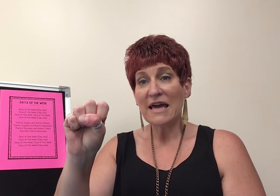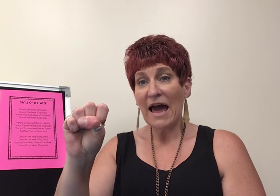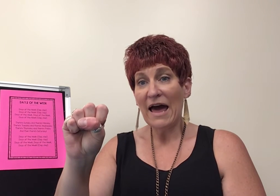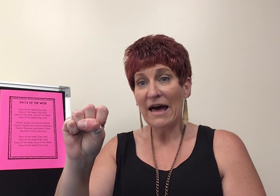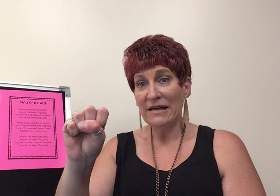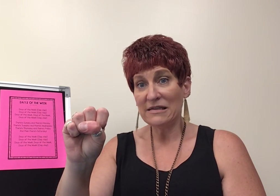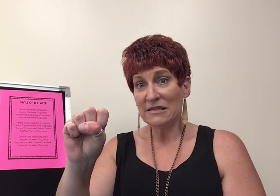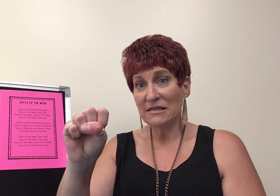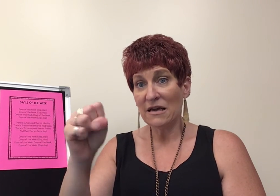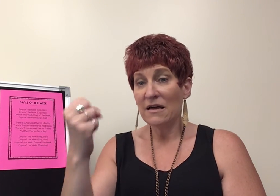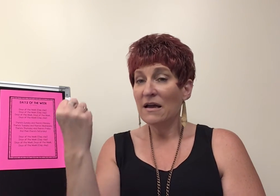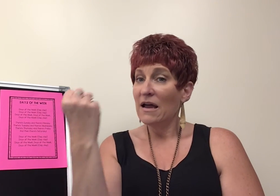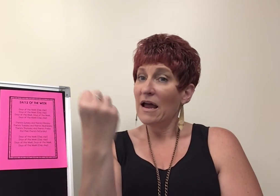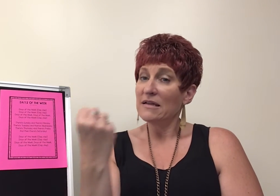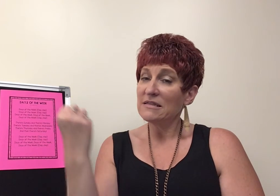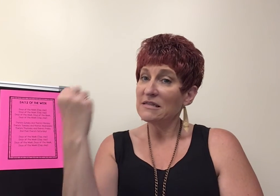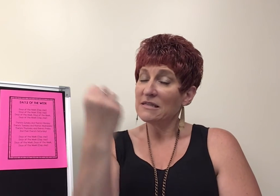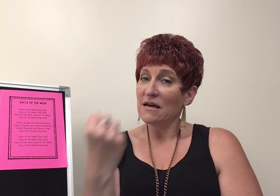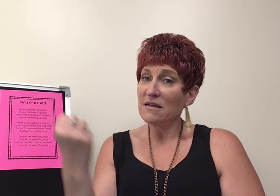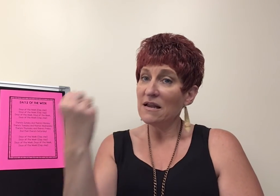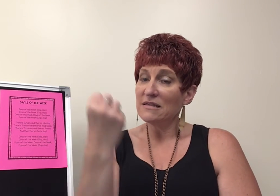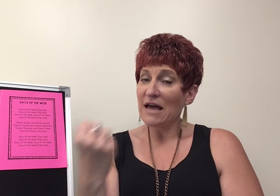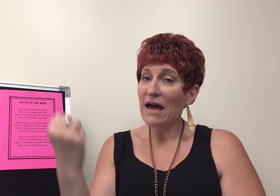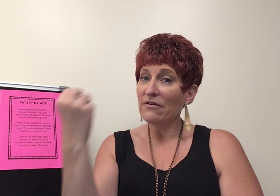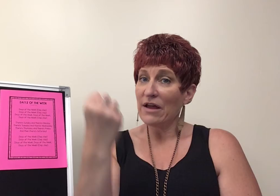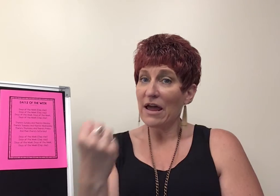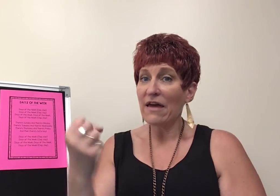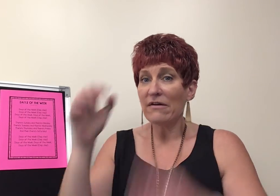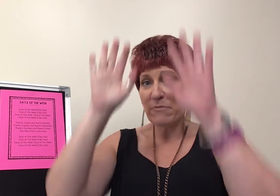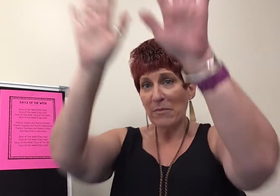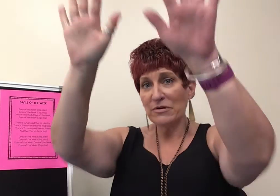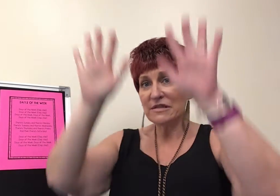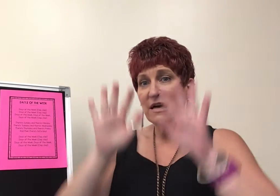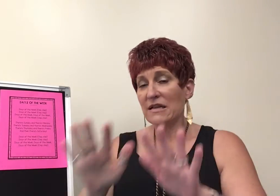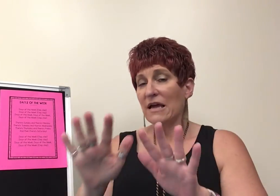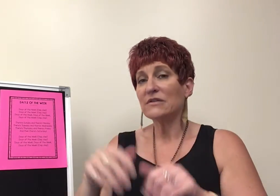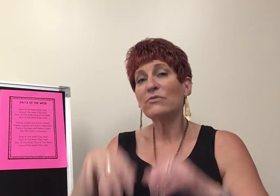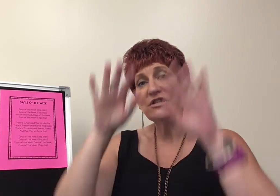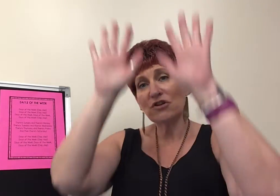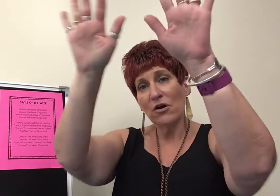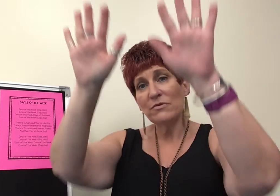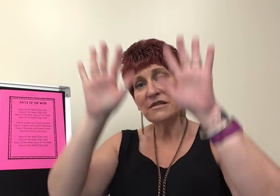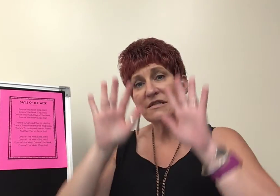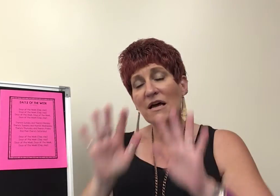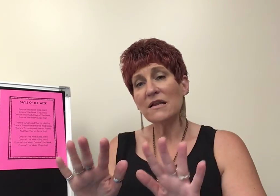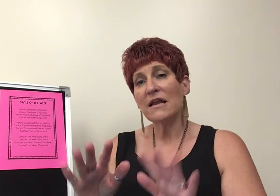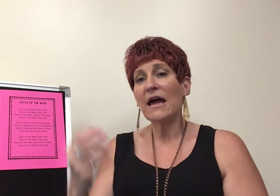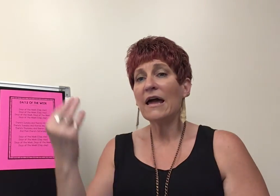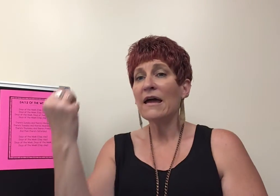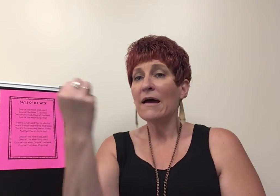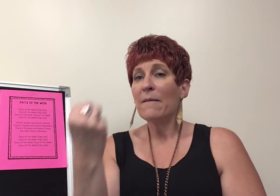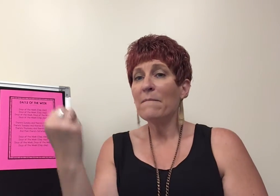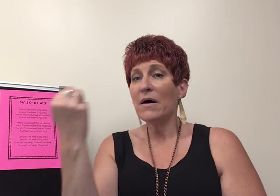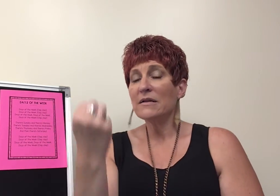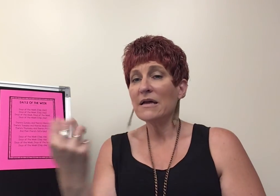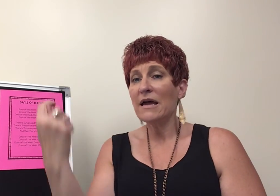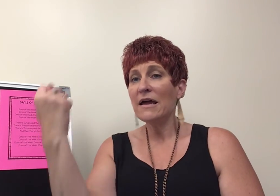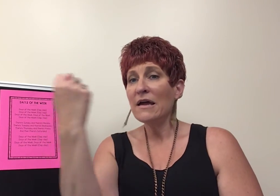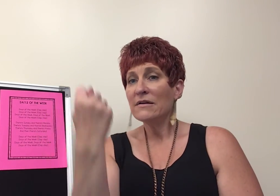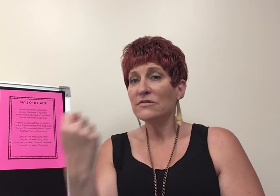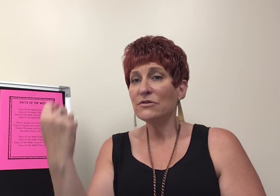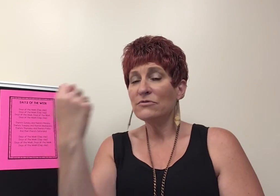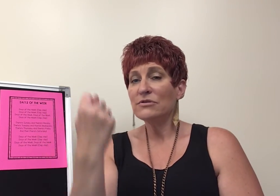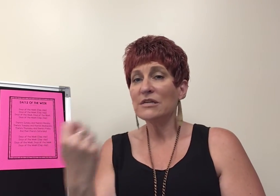is the S. And Saturday, and then remember Sunday. So we start with Sunday,